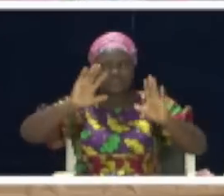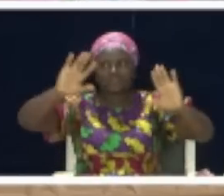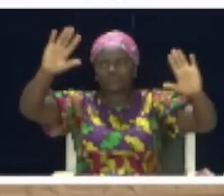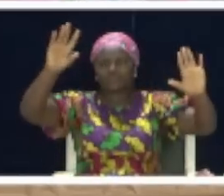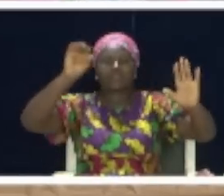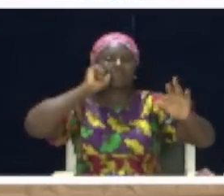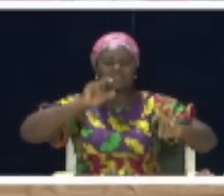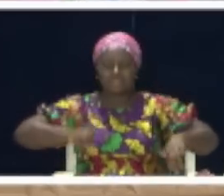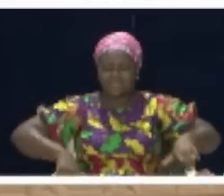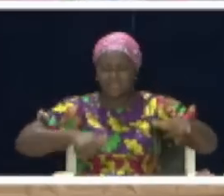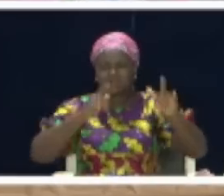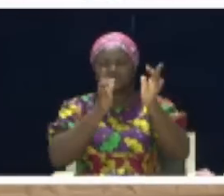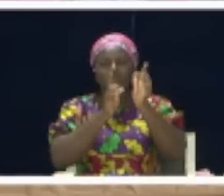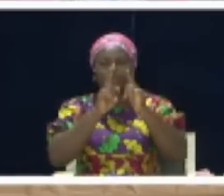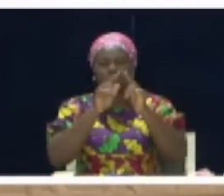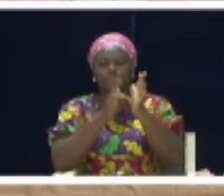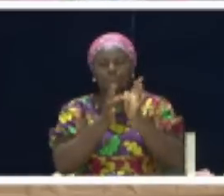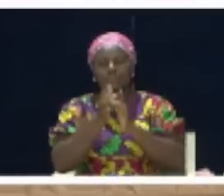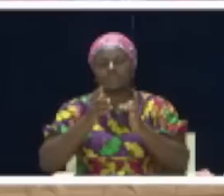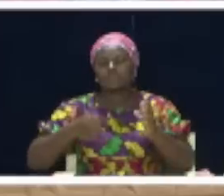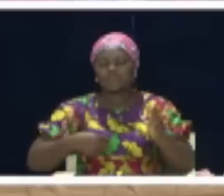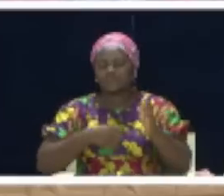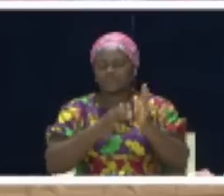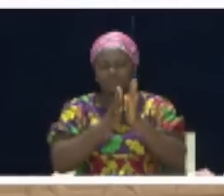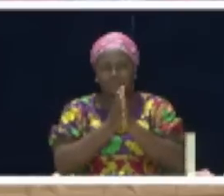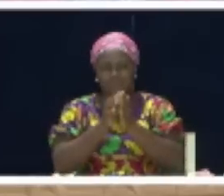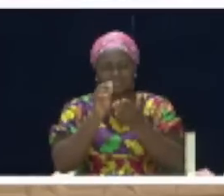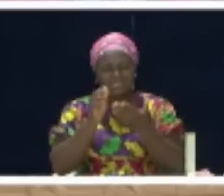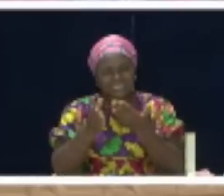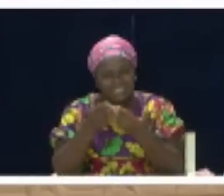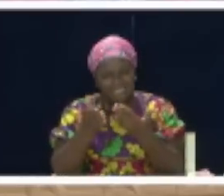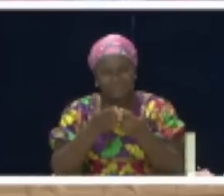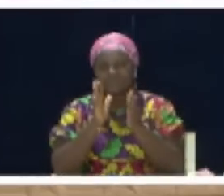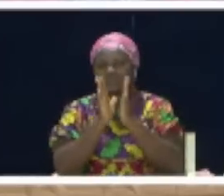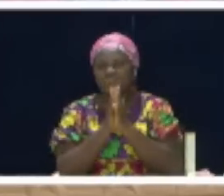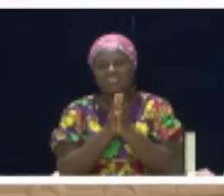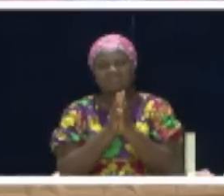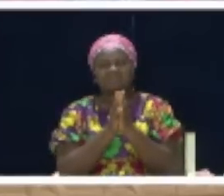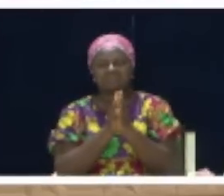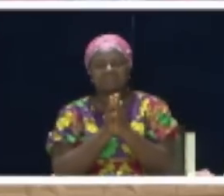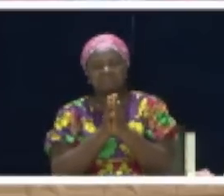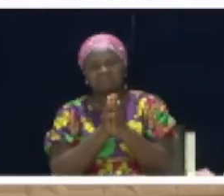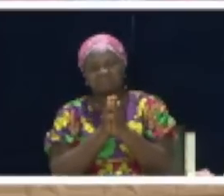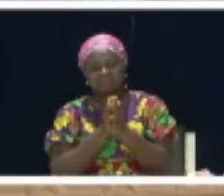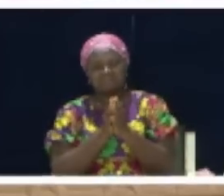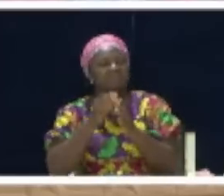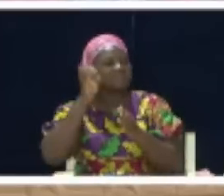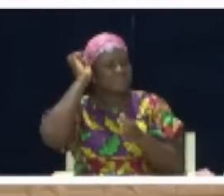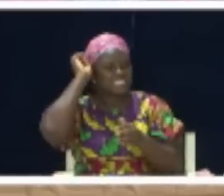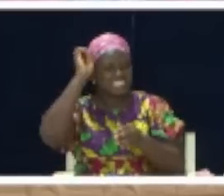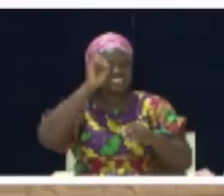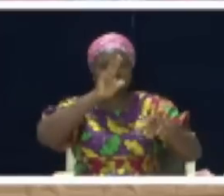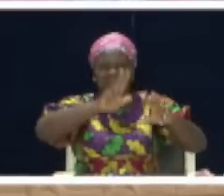Jesus. We prayed a simple prayer. They carried him in. He walked out.